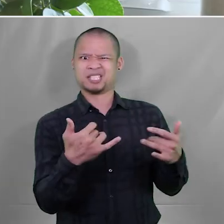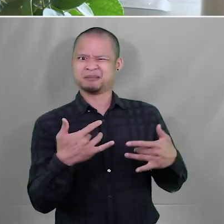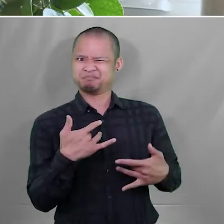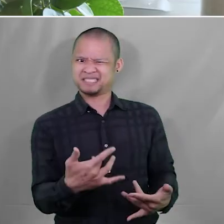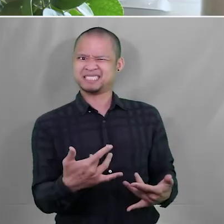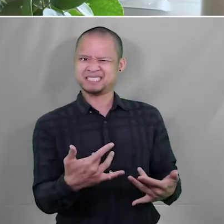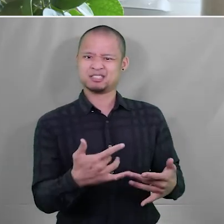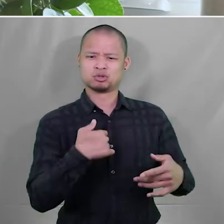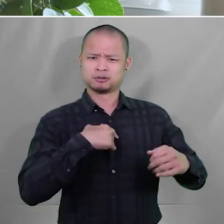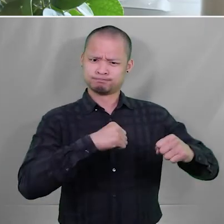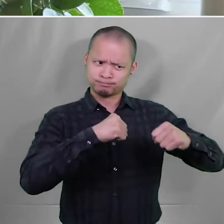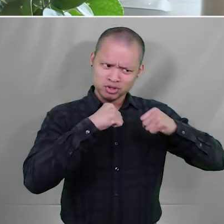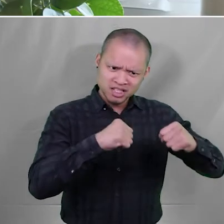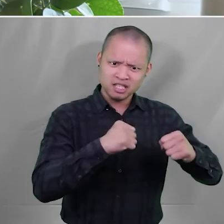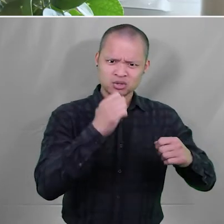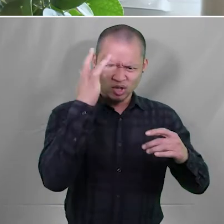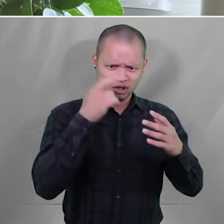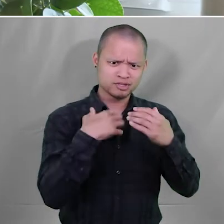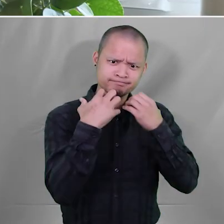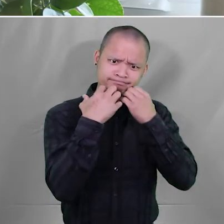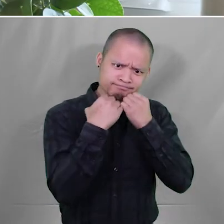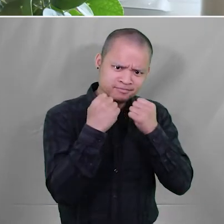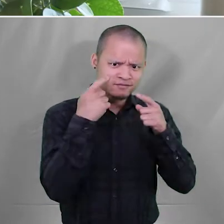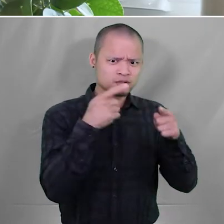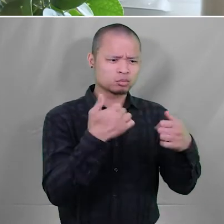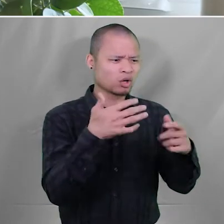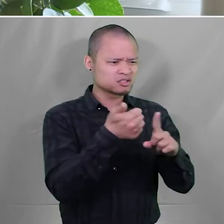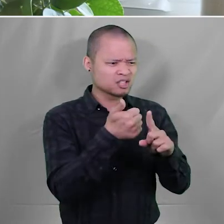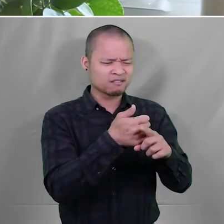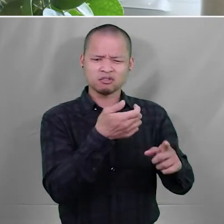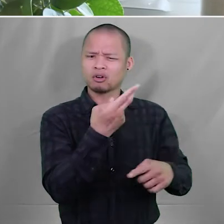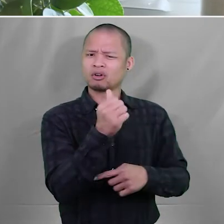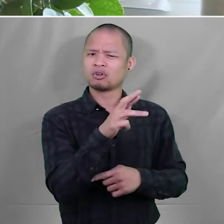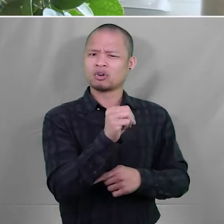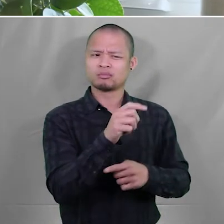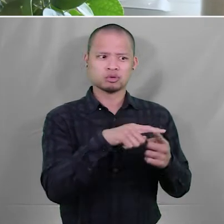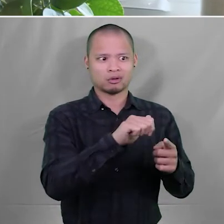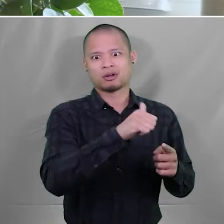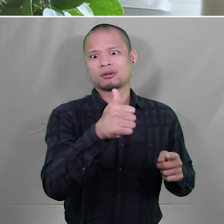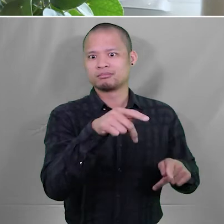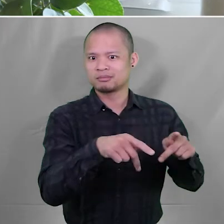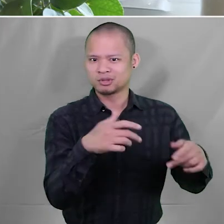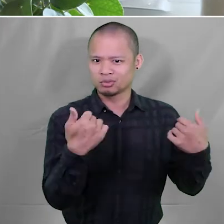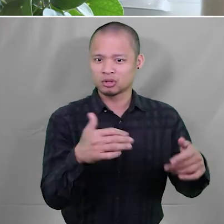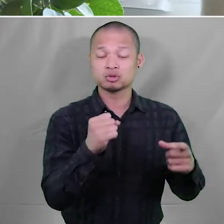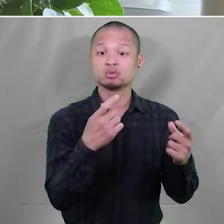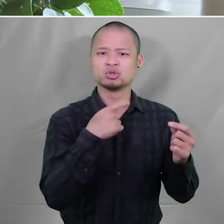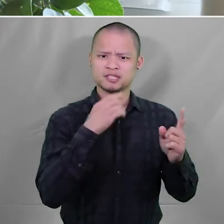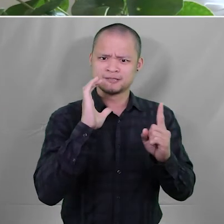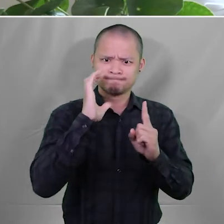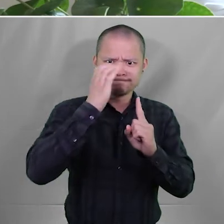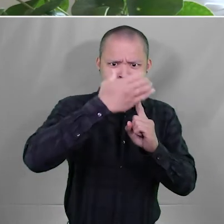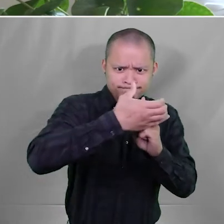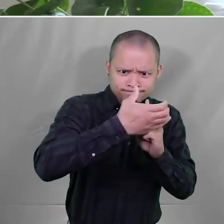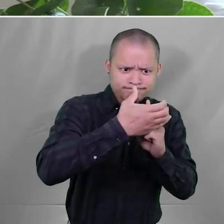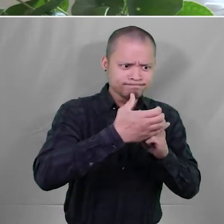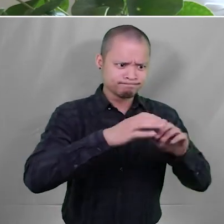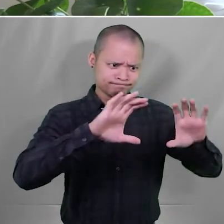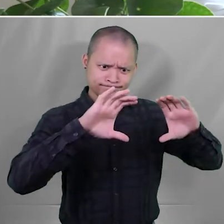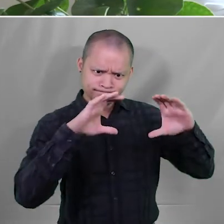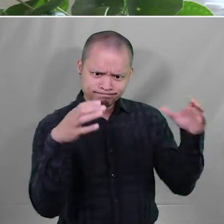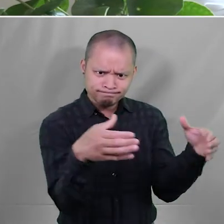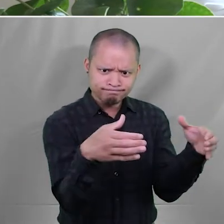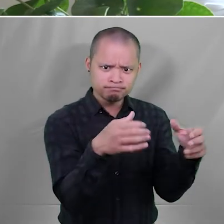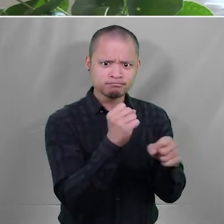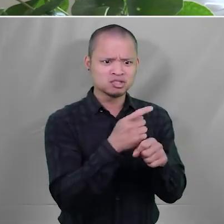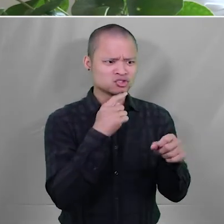We protect people because we care for them, and we don't want to see any harm come to people. So we bubble wrap them, we Velcro them close